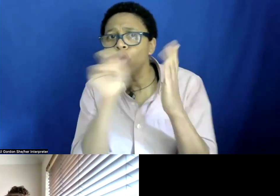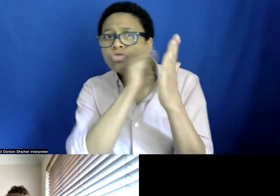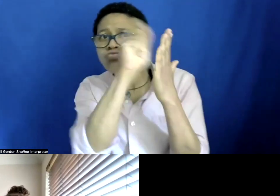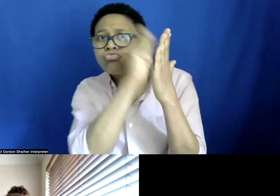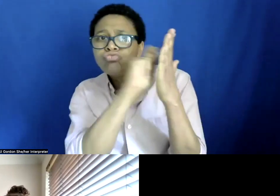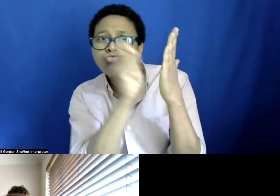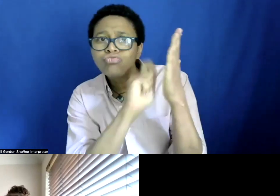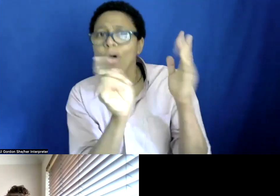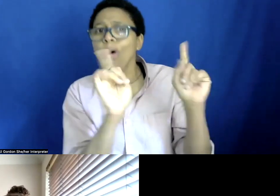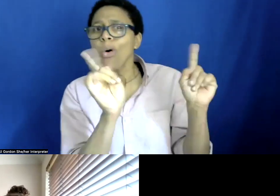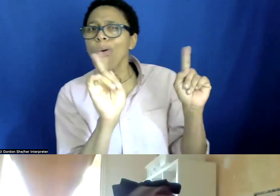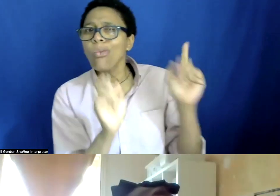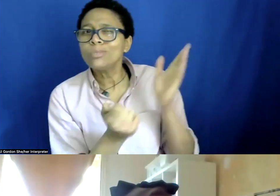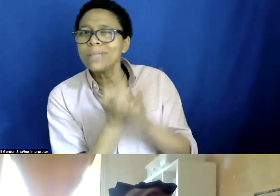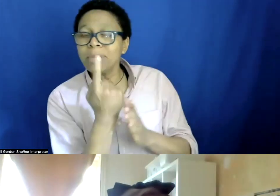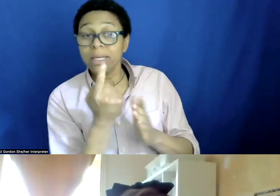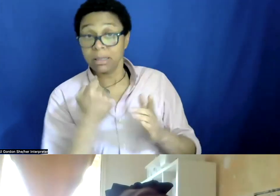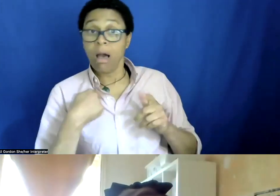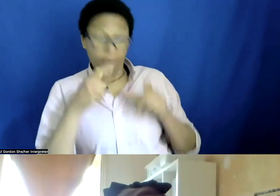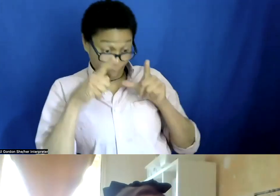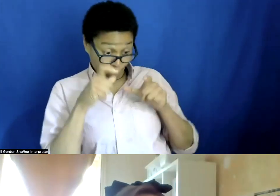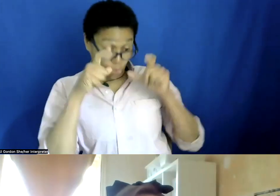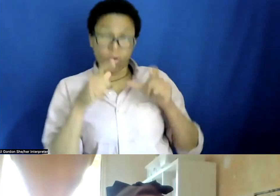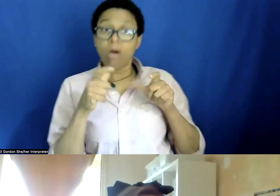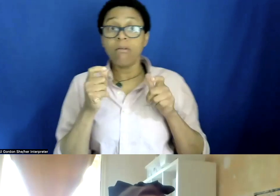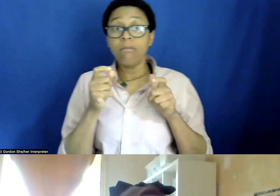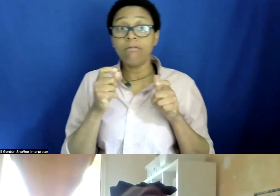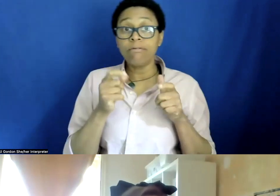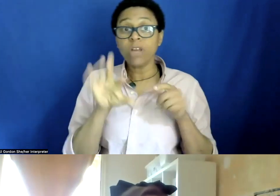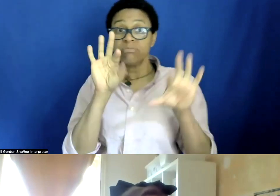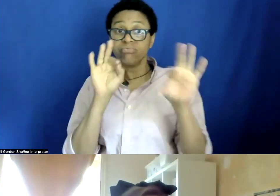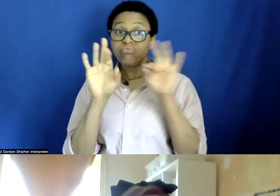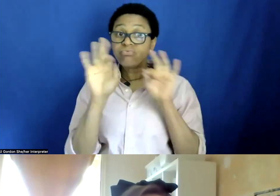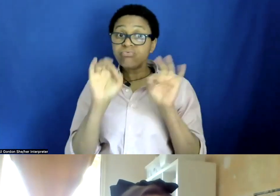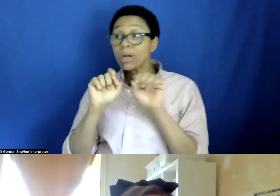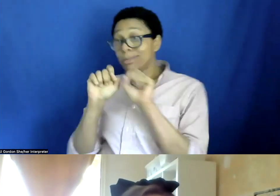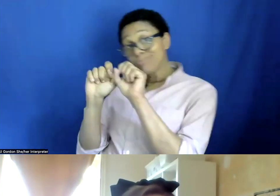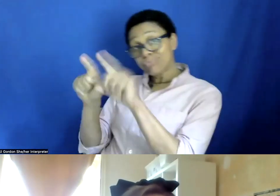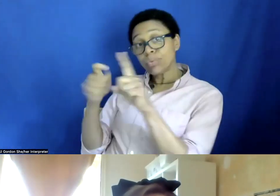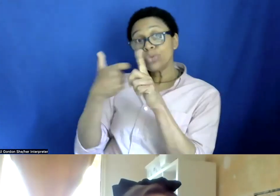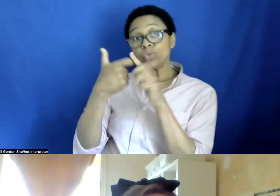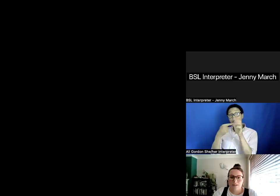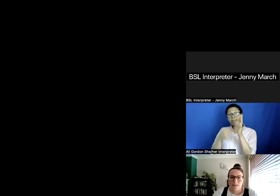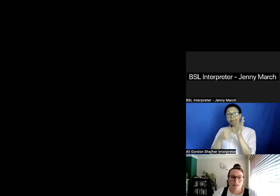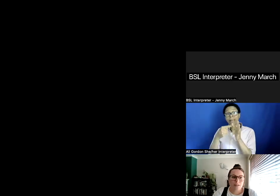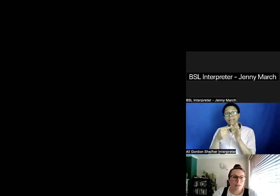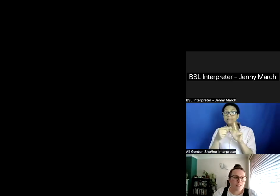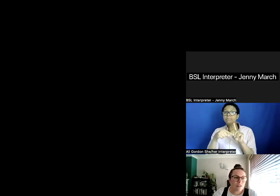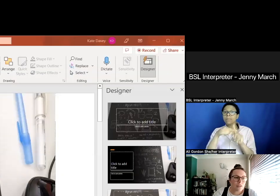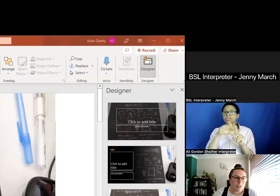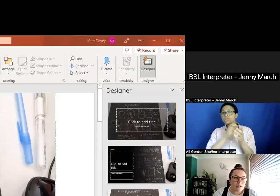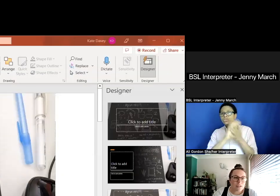along, which I've taken some photos and sent to Kate and Charlie, so we might be able to get those up